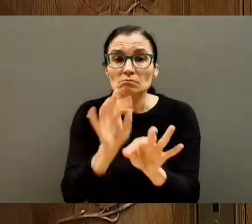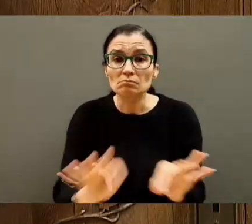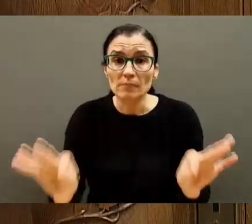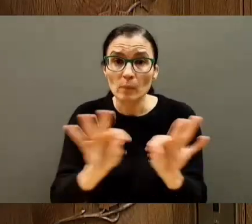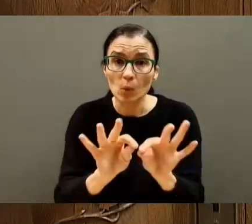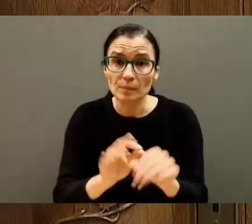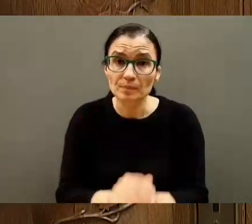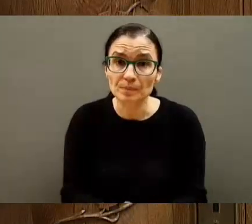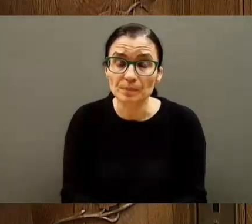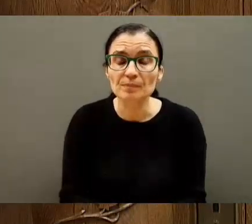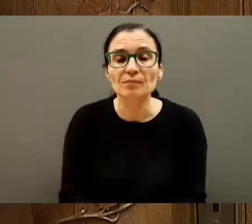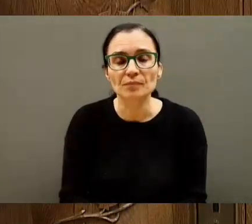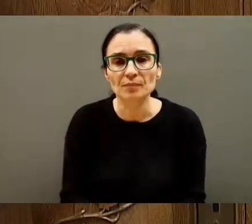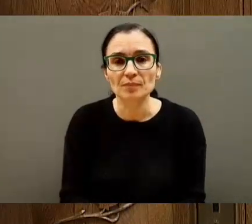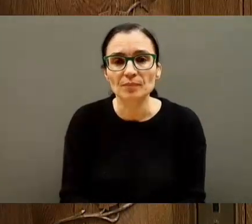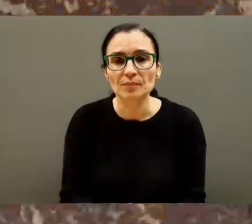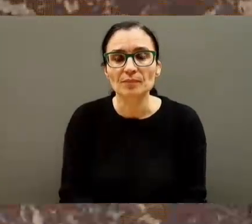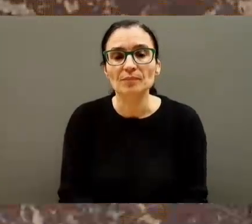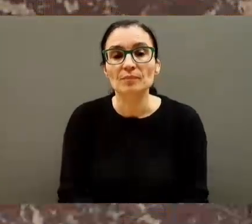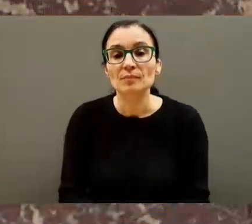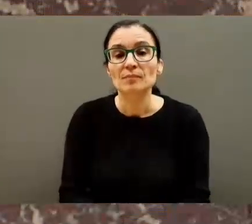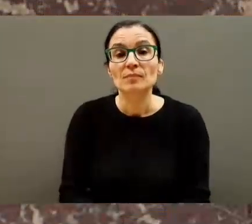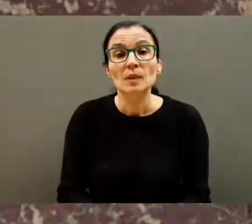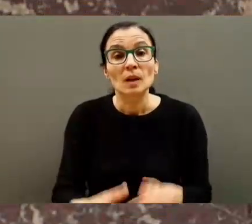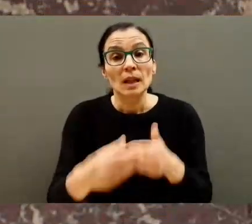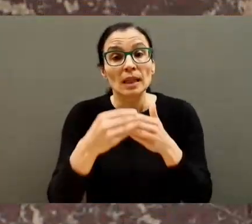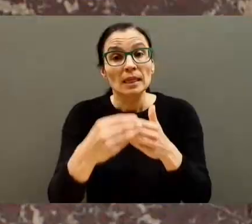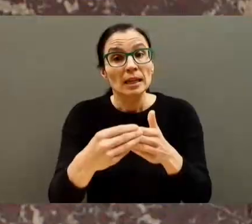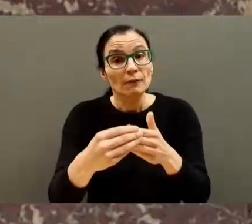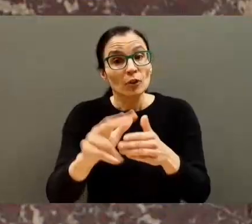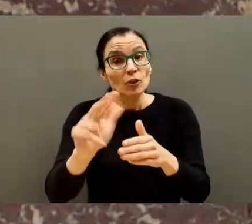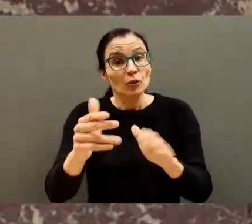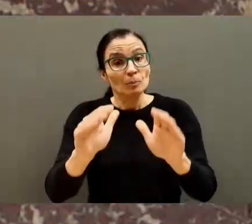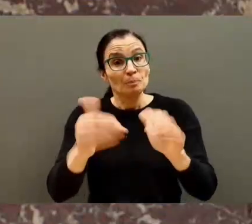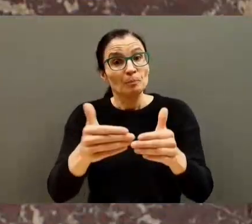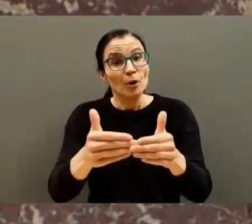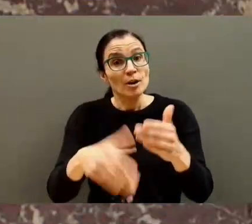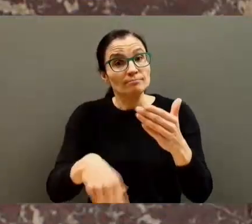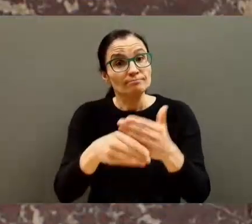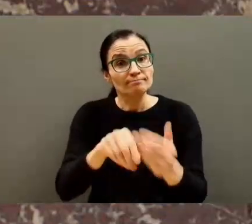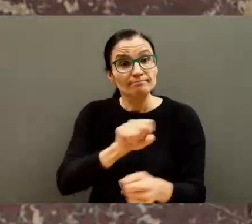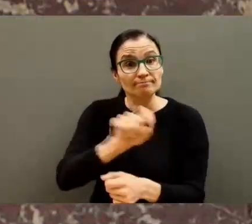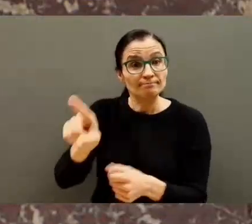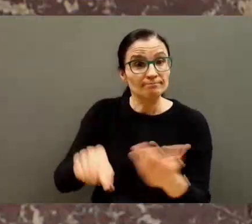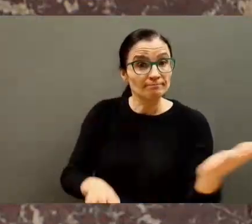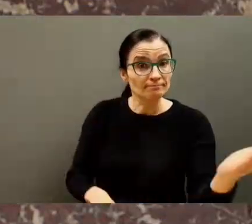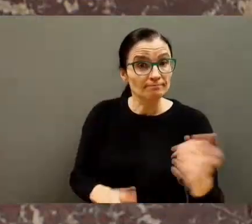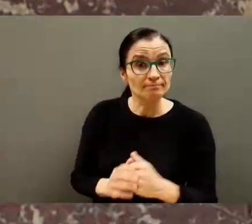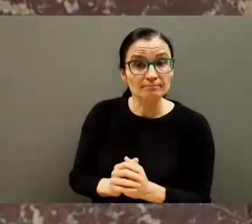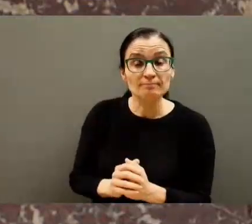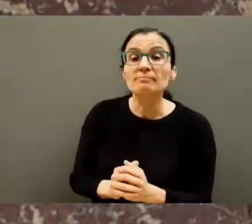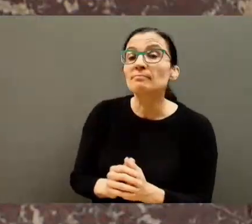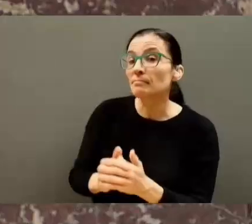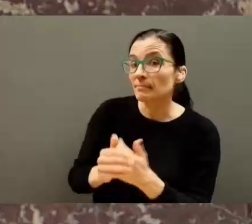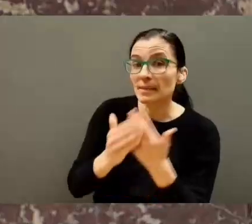Leader of the third party supplemental. Thank you, Mr. Speaker. Thank you to the Minister. I'm